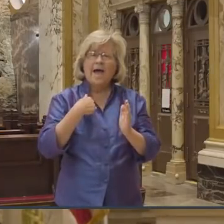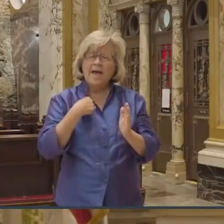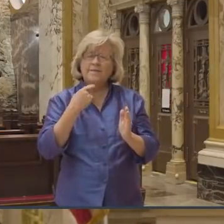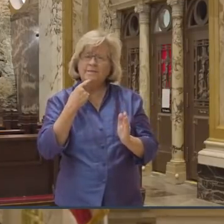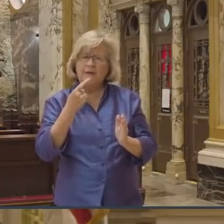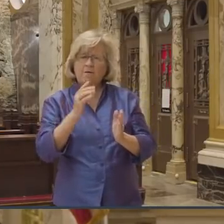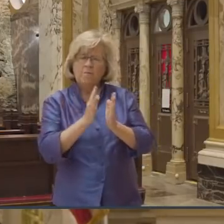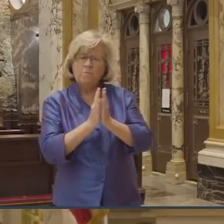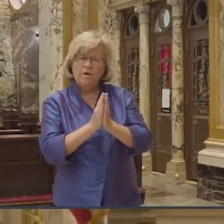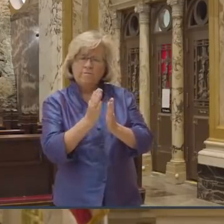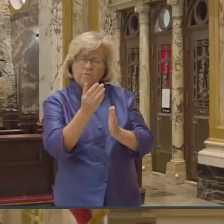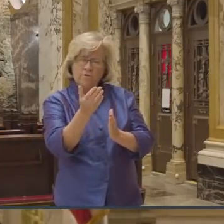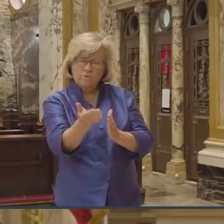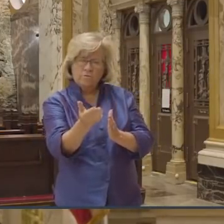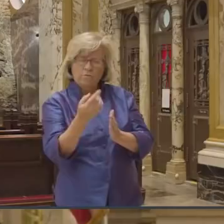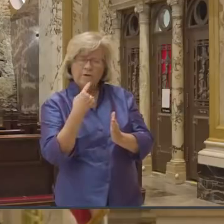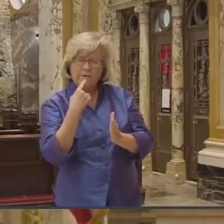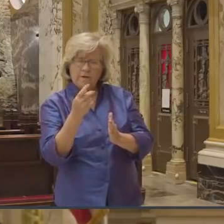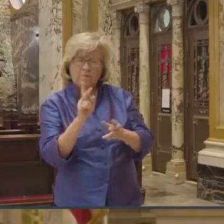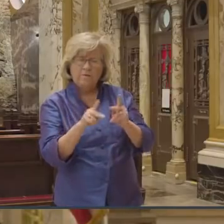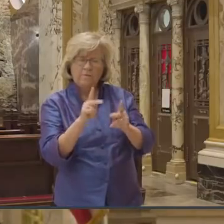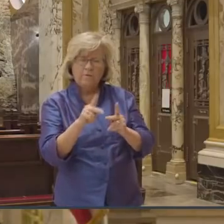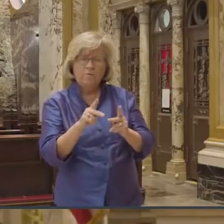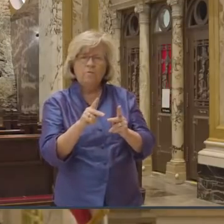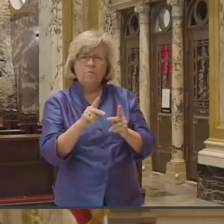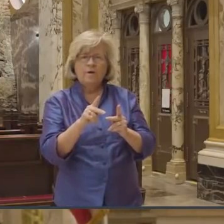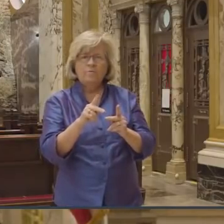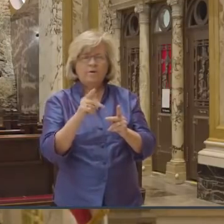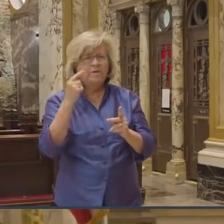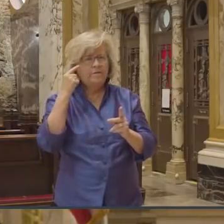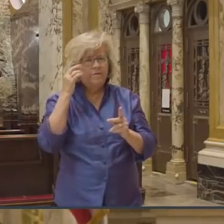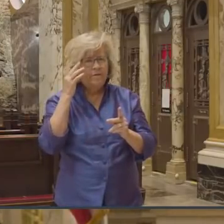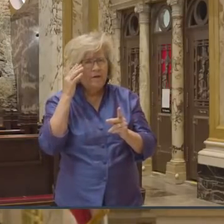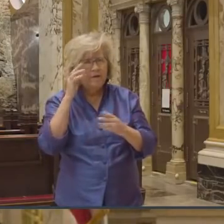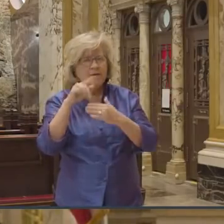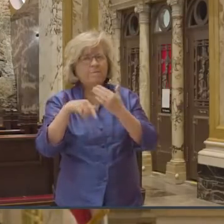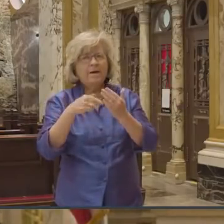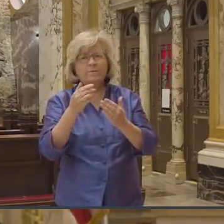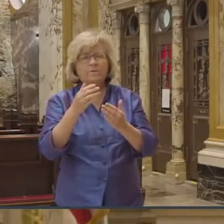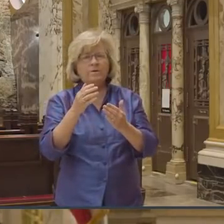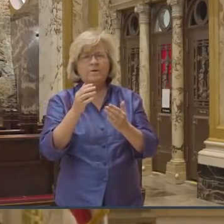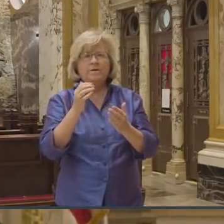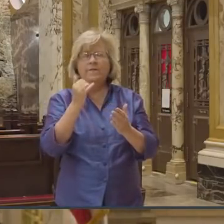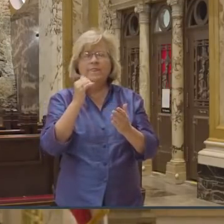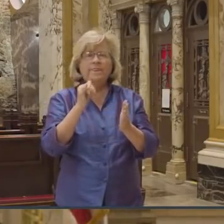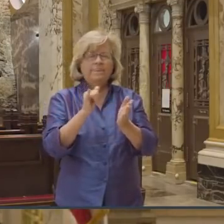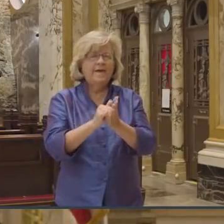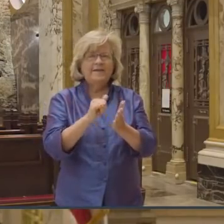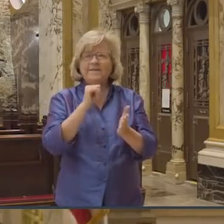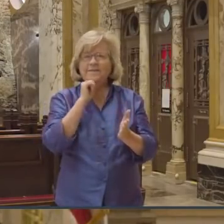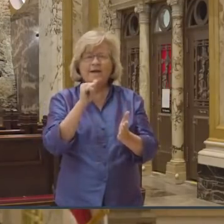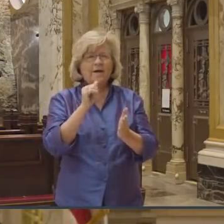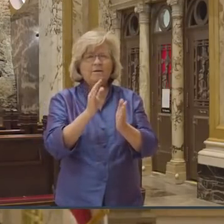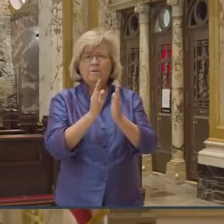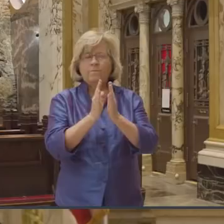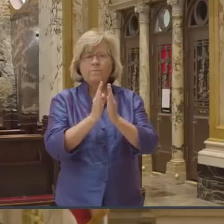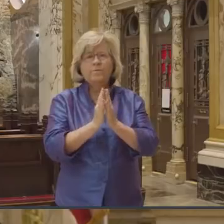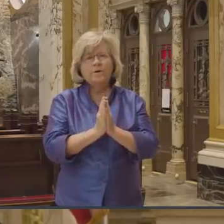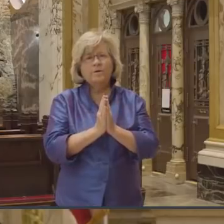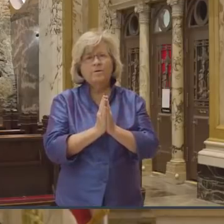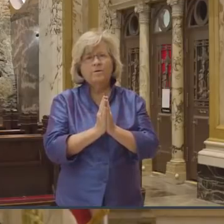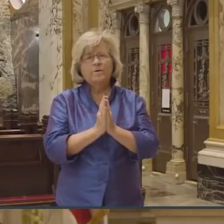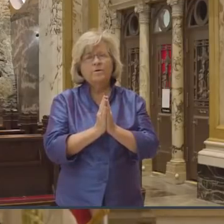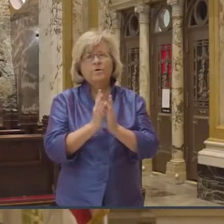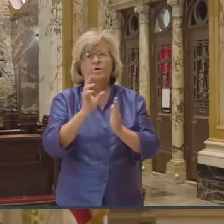you, as we tell people when we encounter them that we're thinking about them, and that is all very well and good. But do we